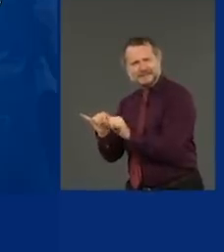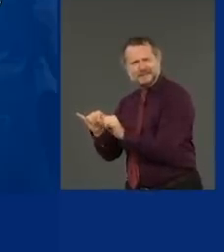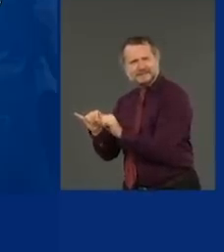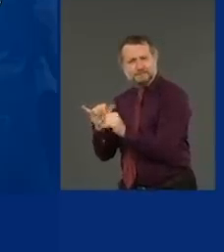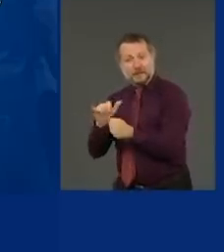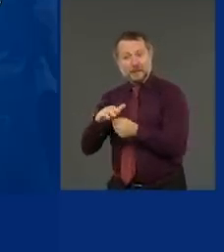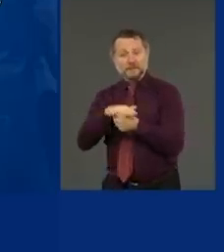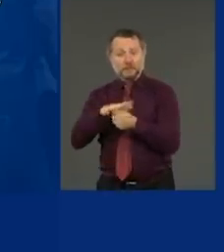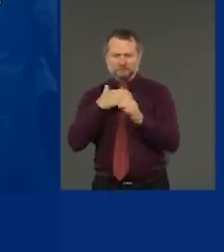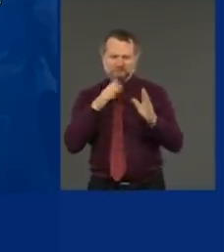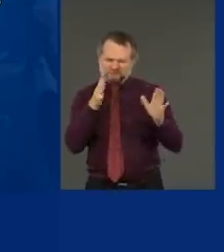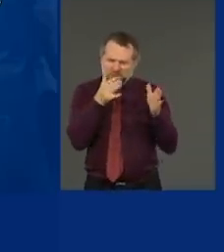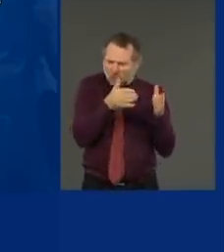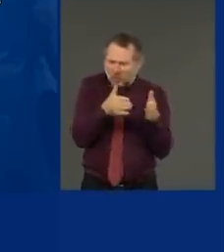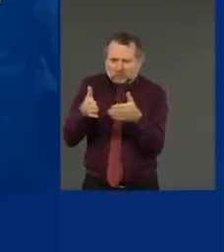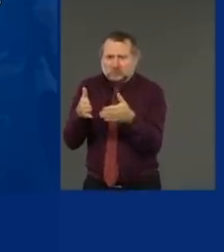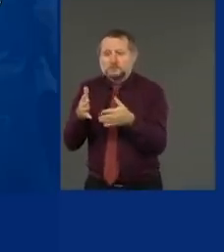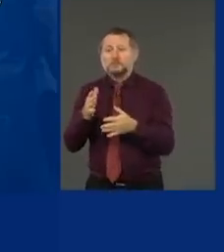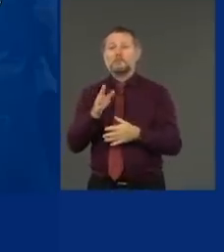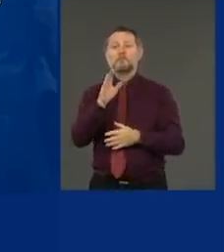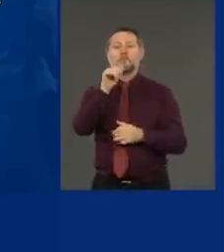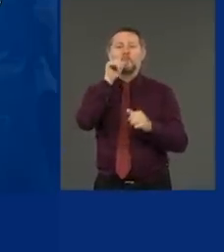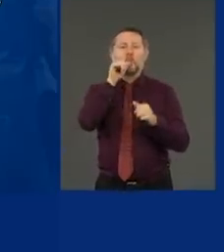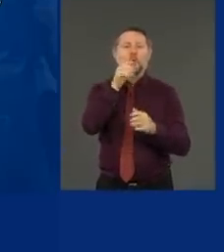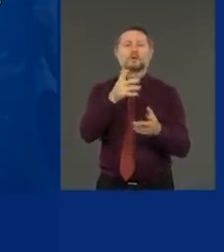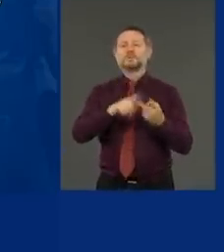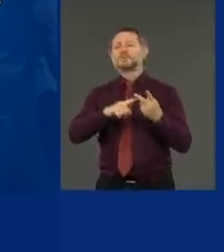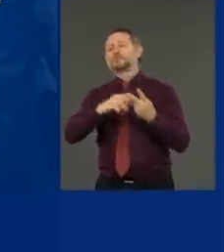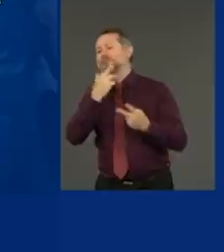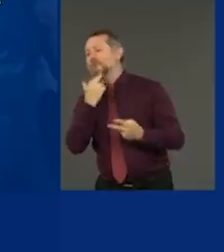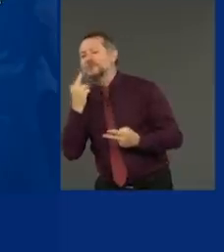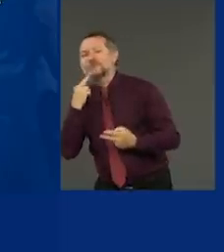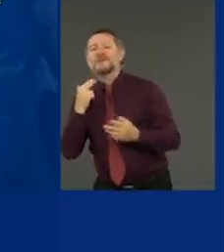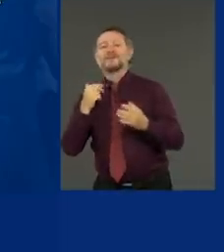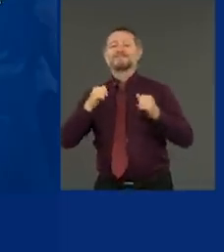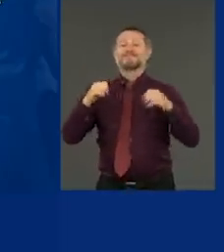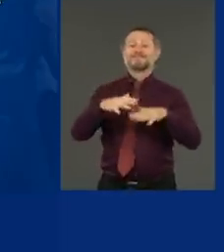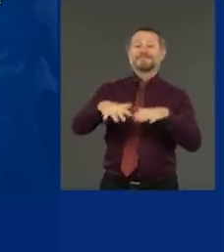on, bars and restaurants, quote-unquote younger people.